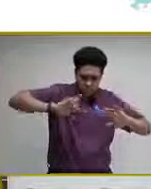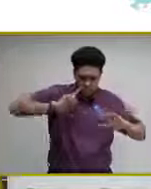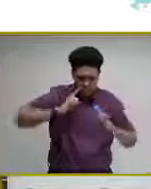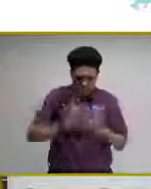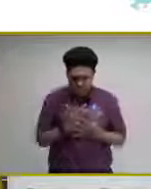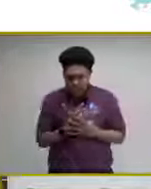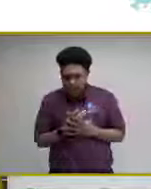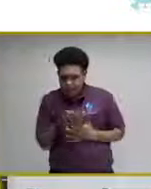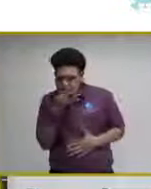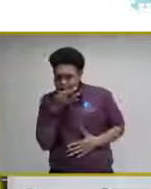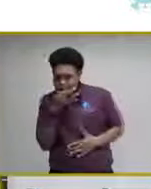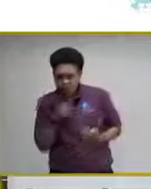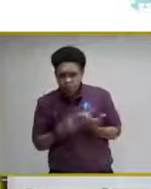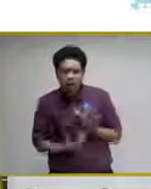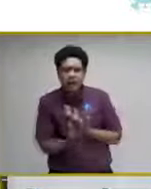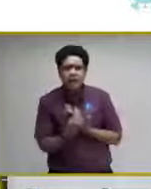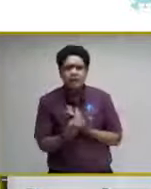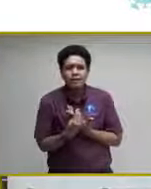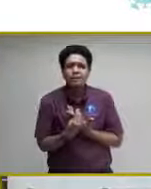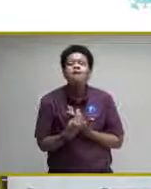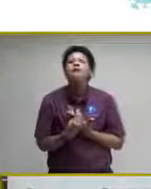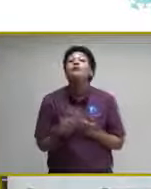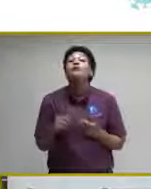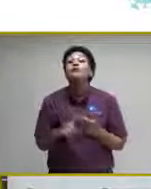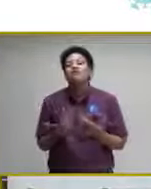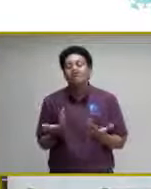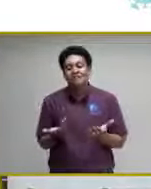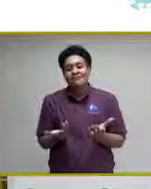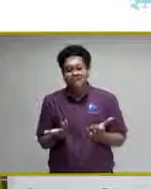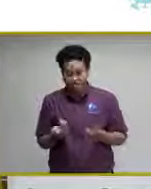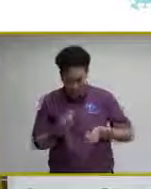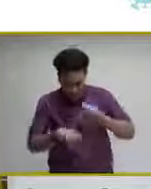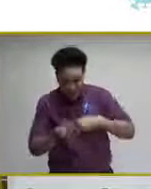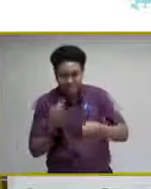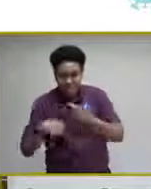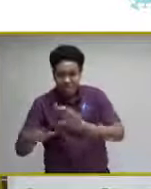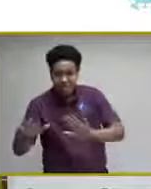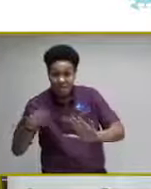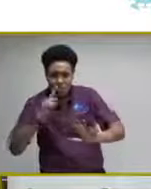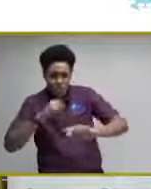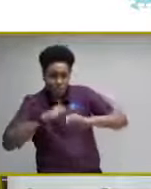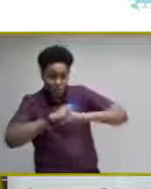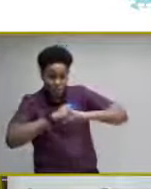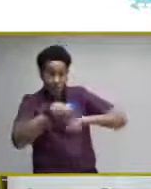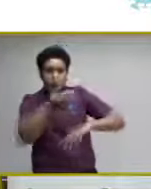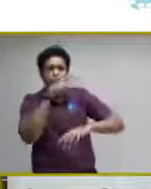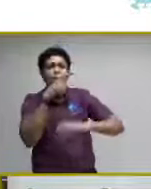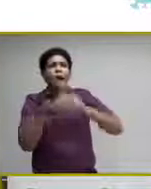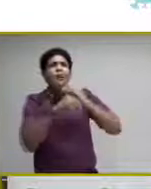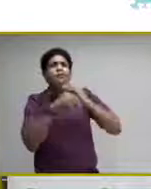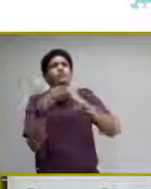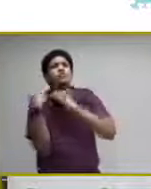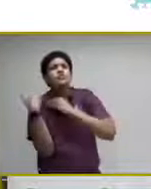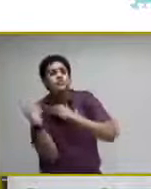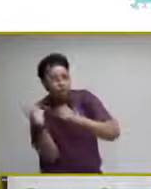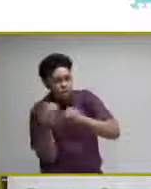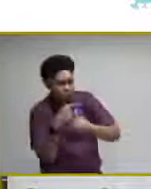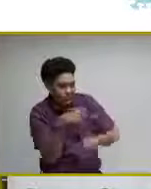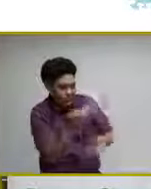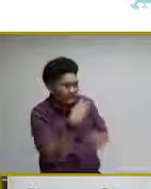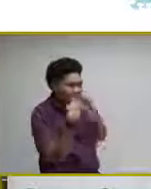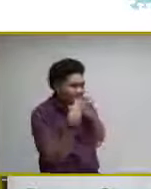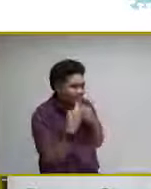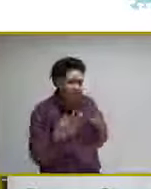course, reciprocity to protect those who bear significant additional burden. So